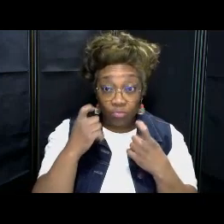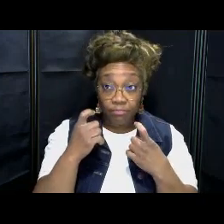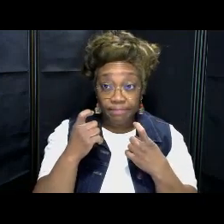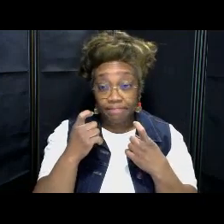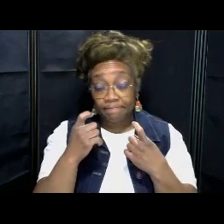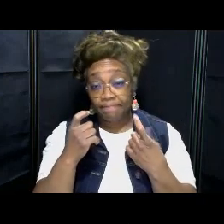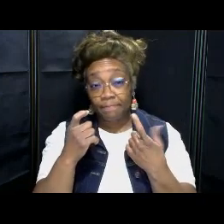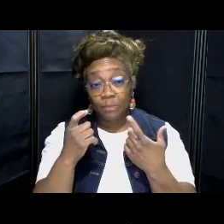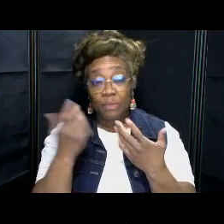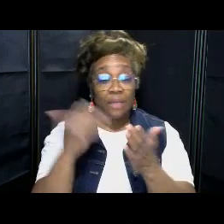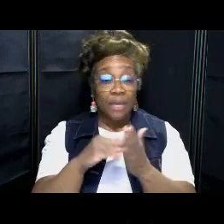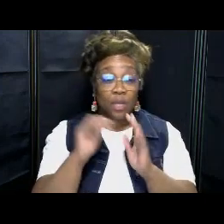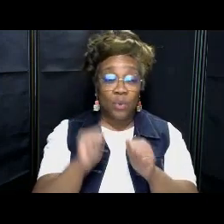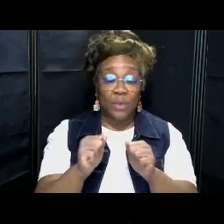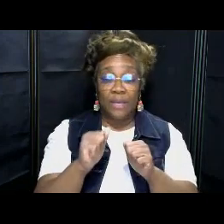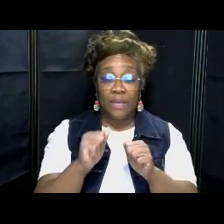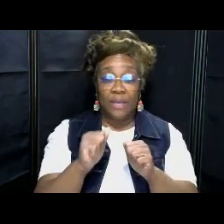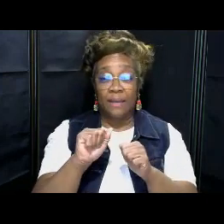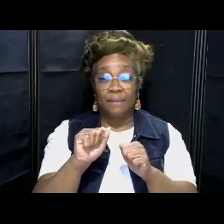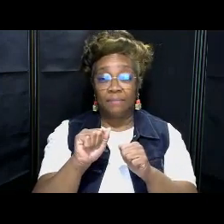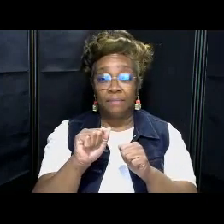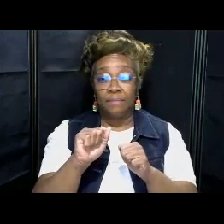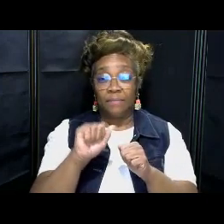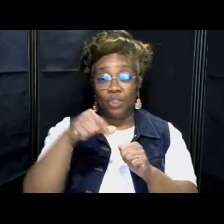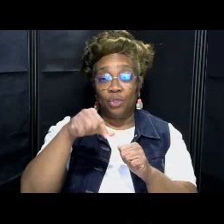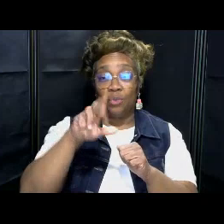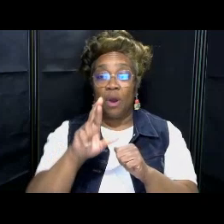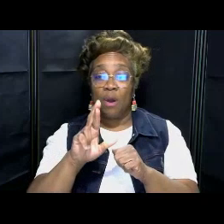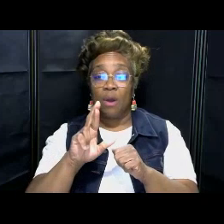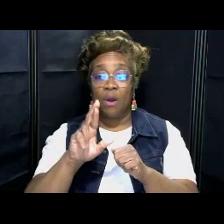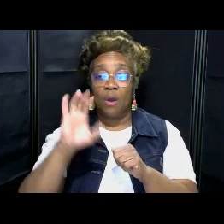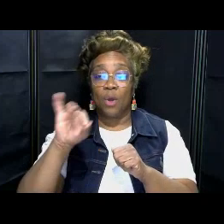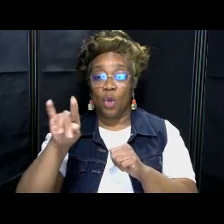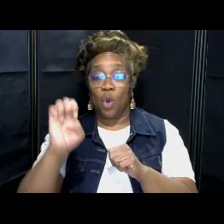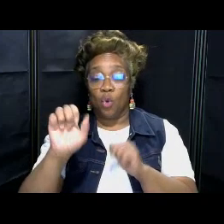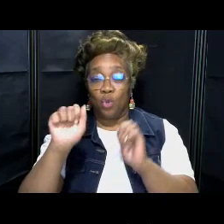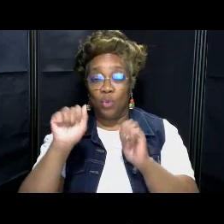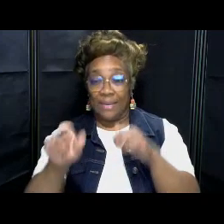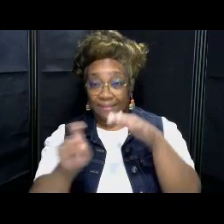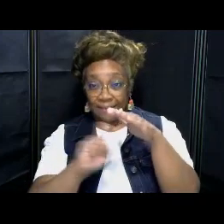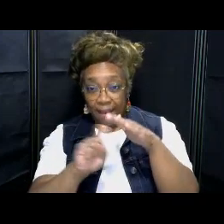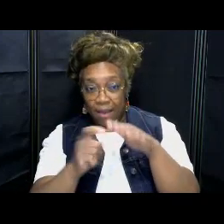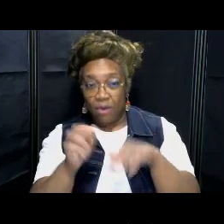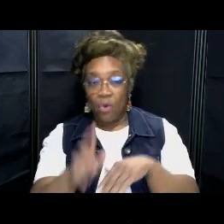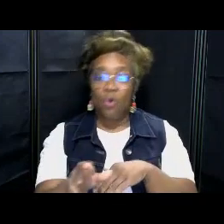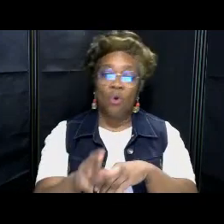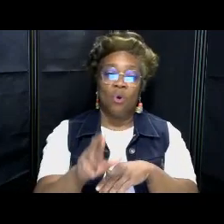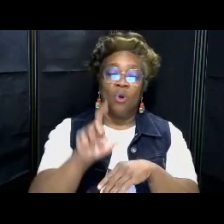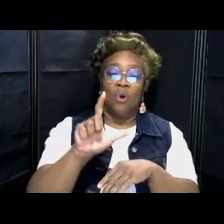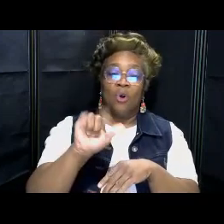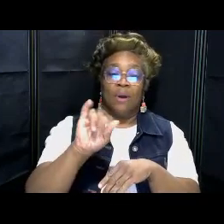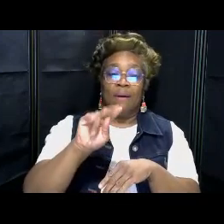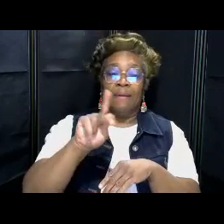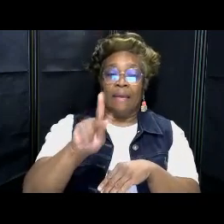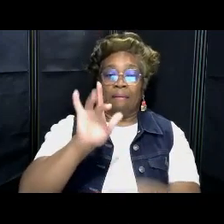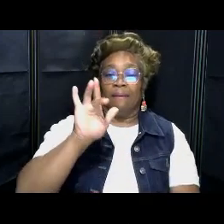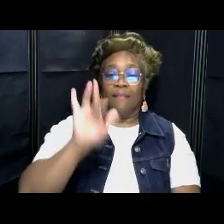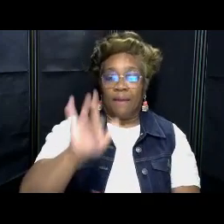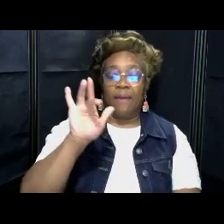chat. Again, you can scan the QR code or click the link for questions related to the wonderful presentation